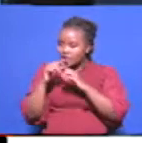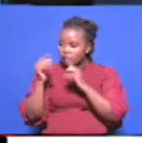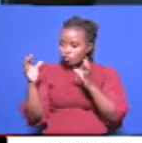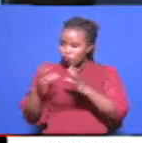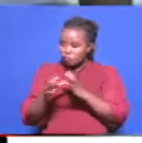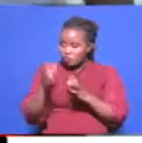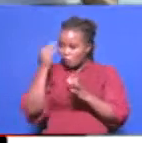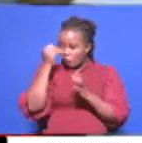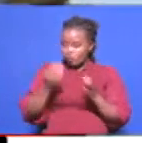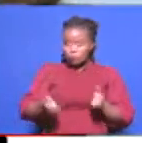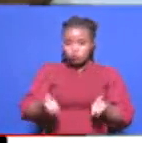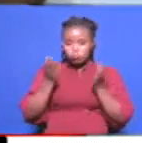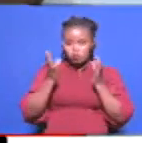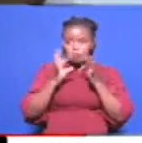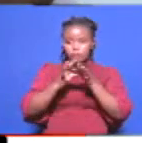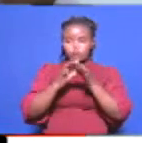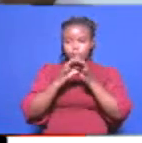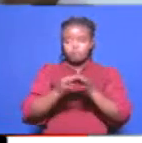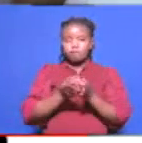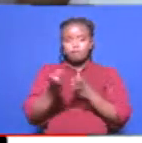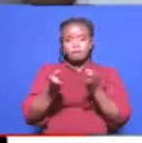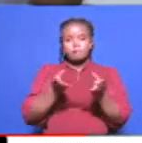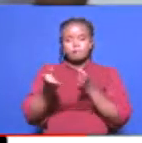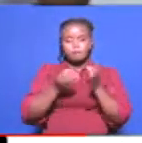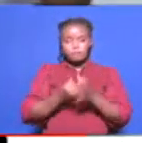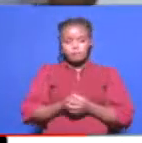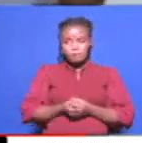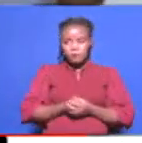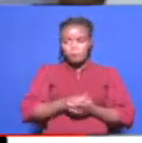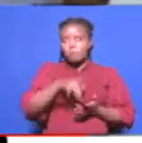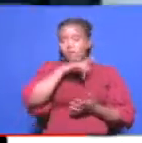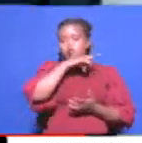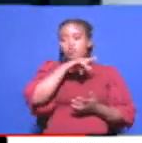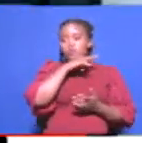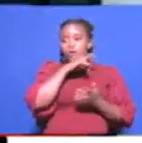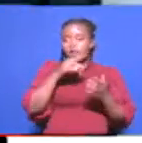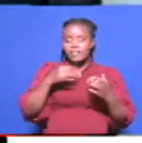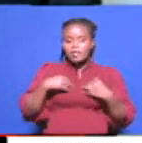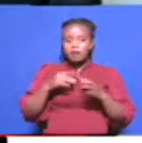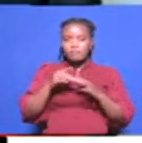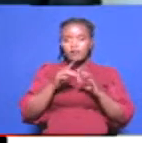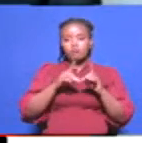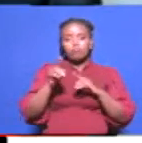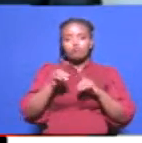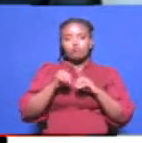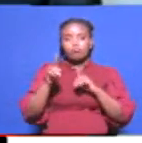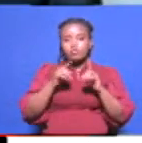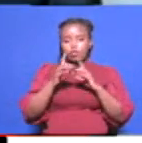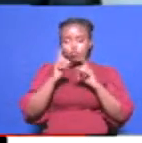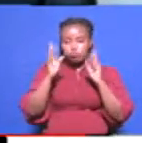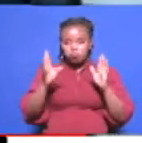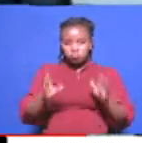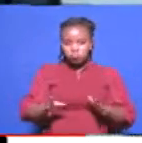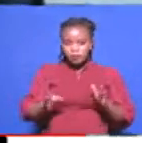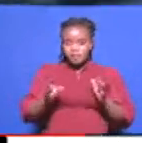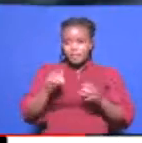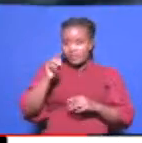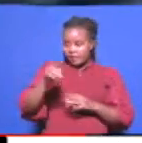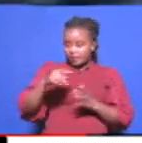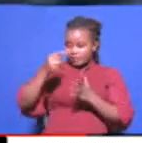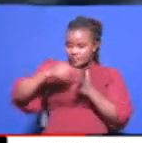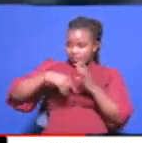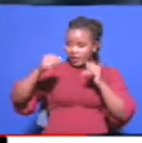bilateral ties. Ugandan Consulate General to Kenya, Paul Mukumbia, expressed his optimism that the deal will build